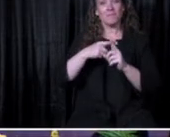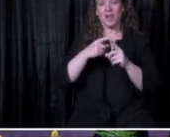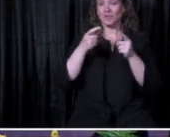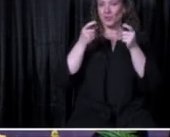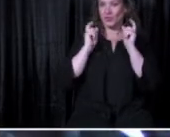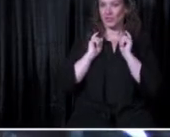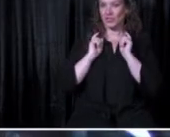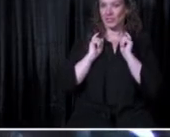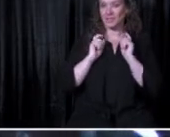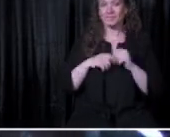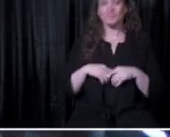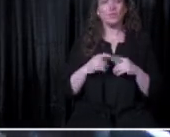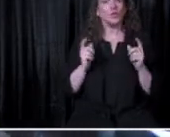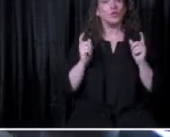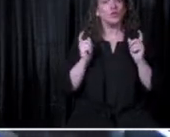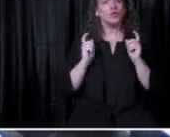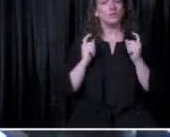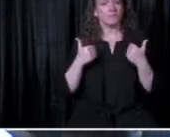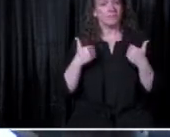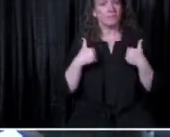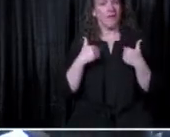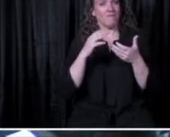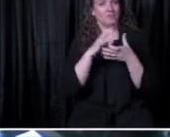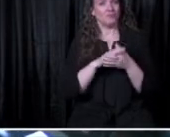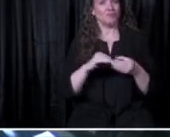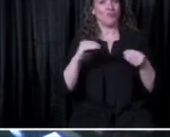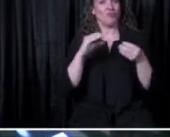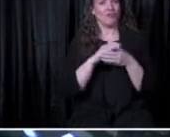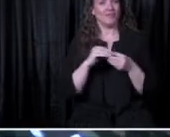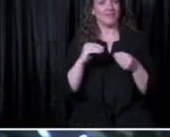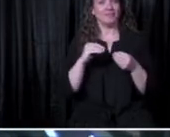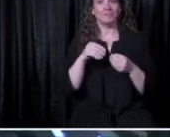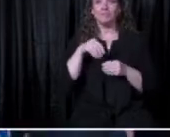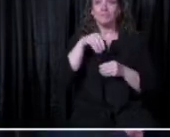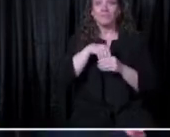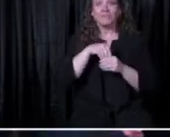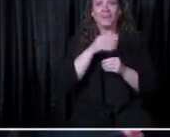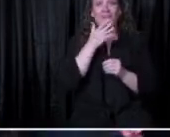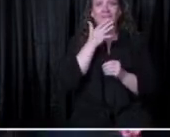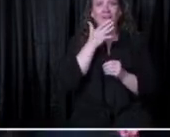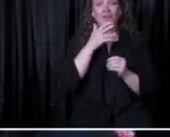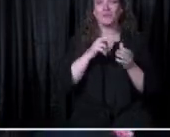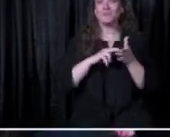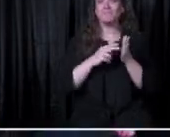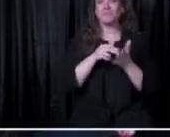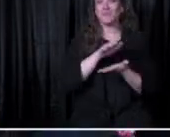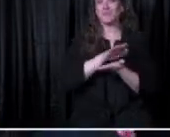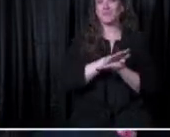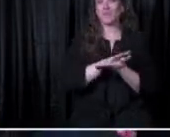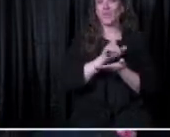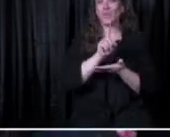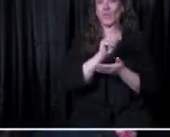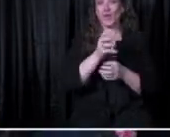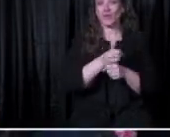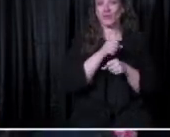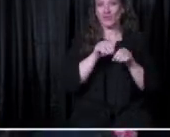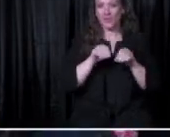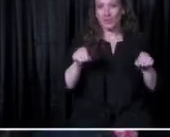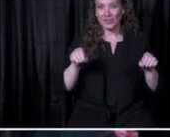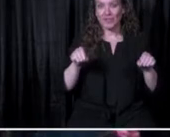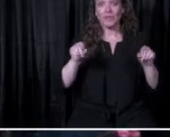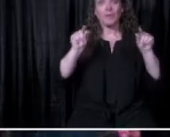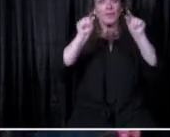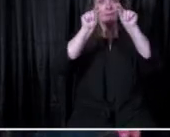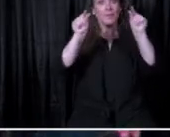hood that tells the story. The colors of the lining represent the institution awarding the degree, and the trim